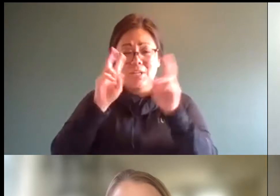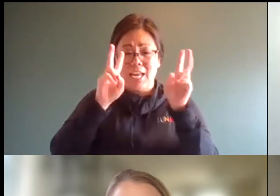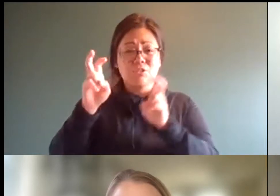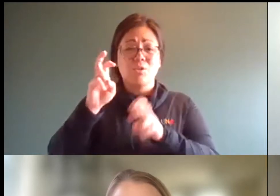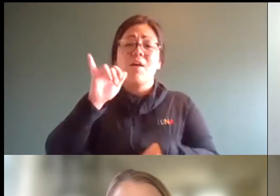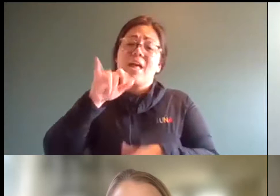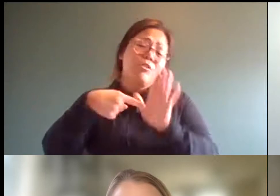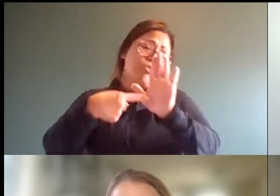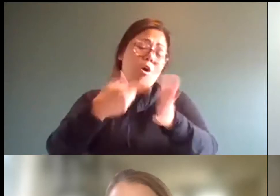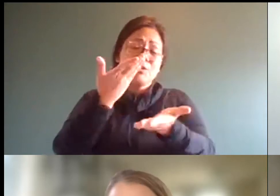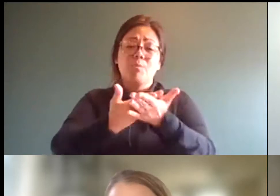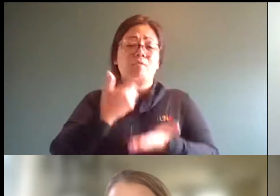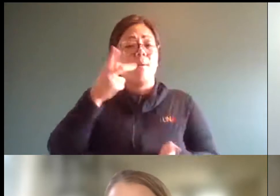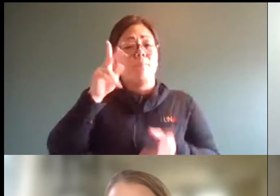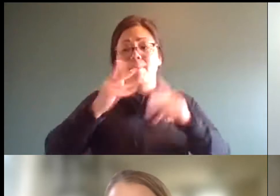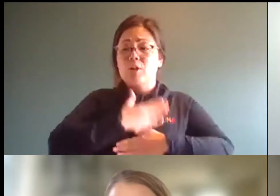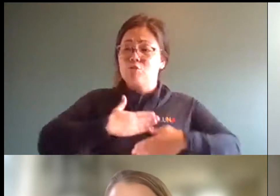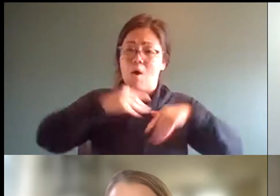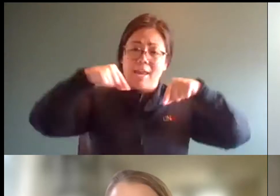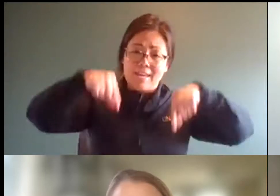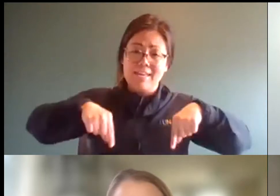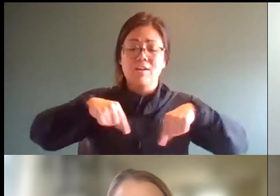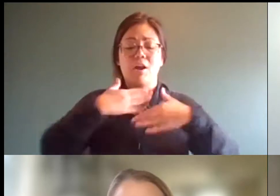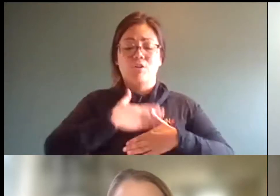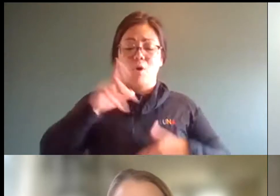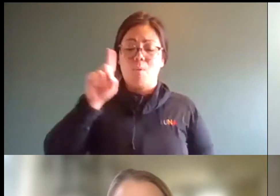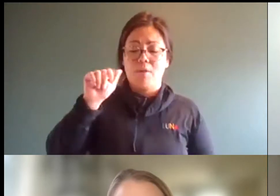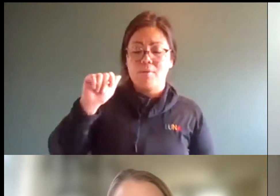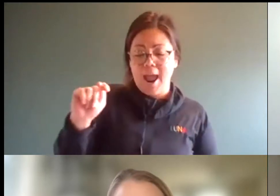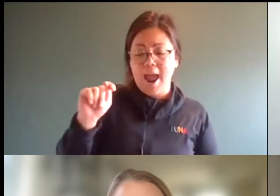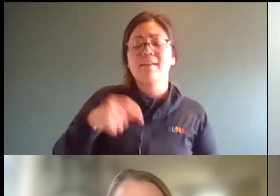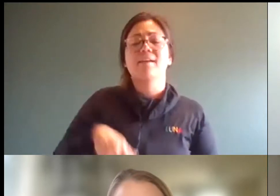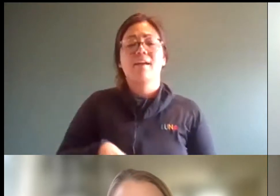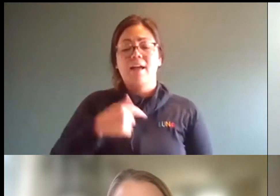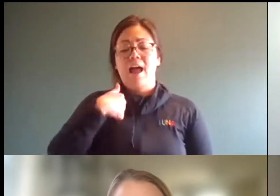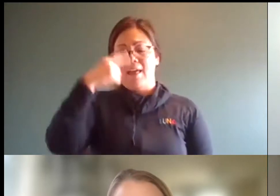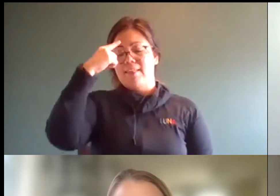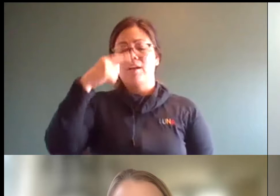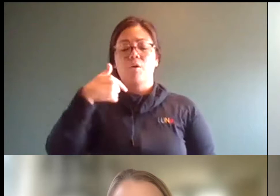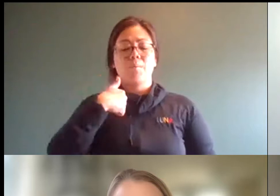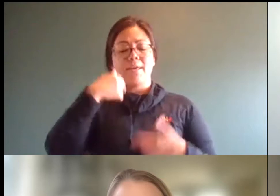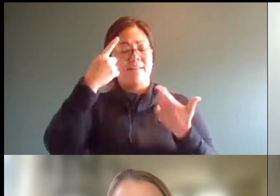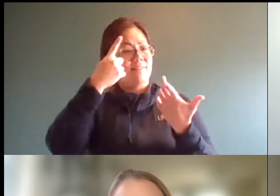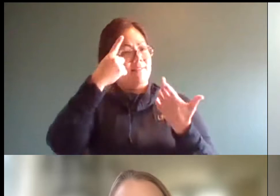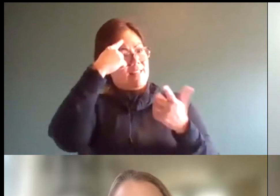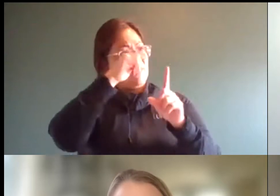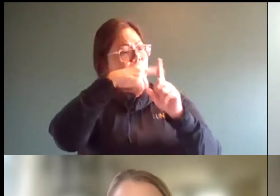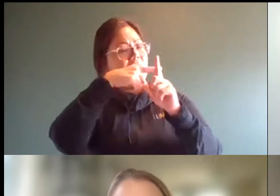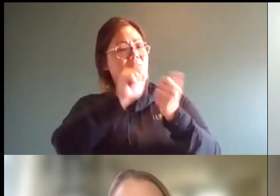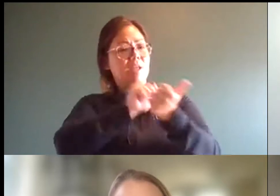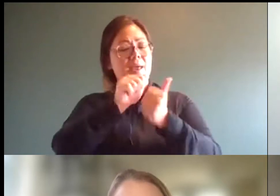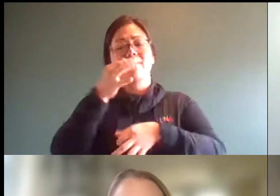really enjoying where they are and enjoying GEODIS. I think that we look at it as a competitive advantage rather than